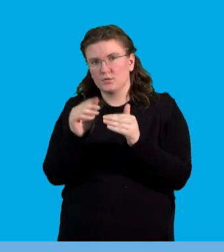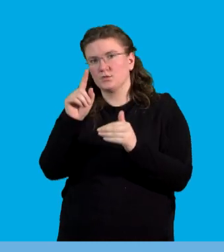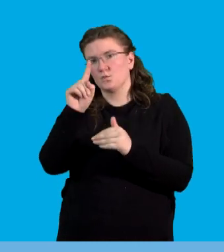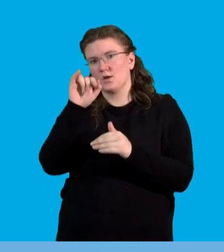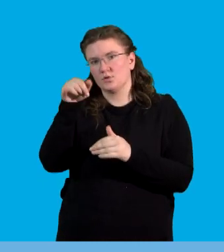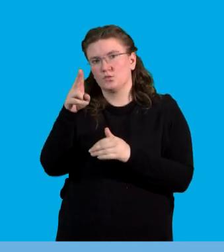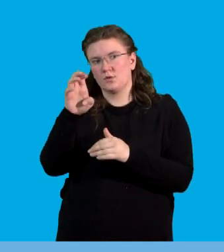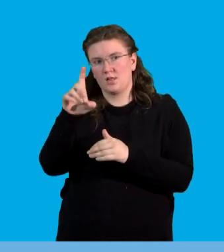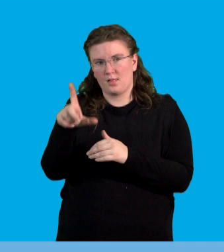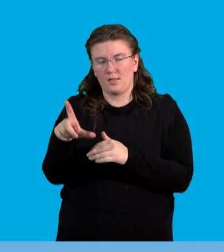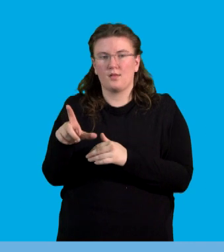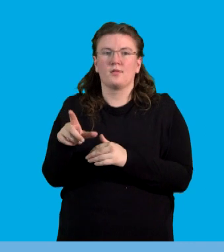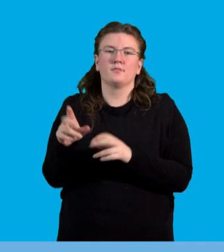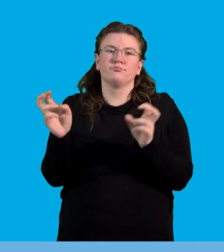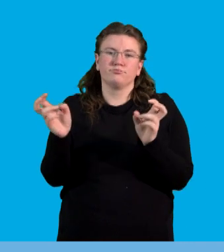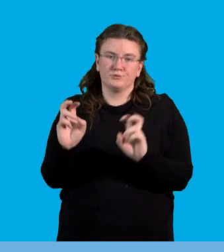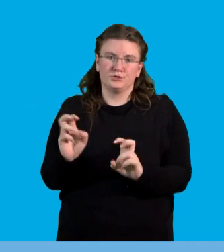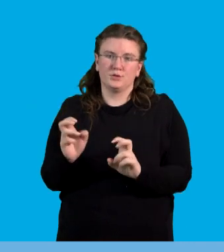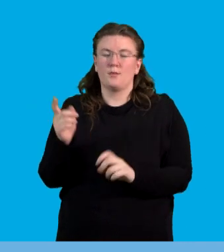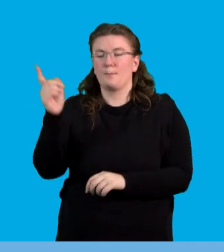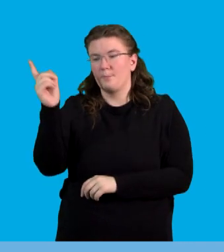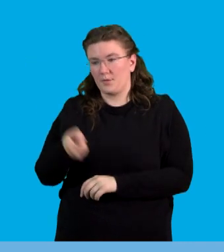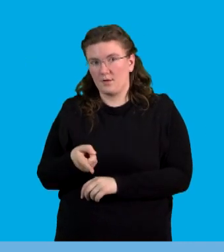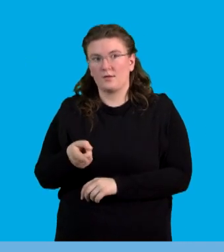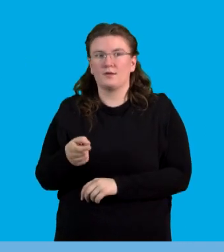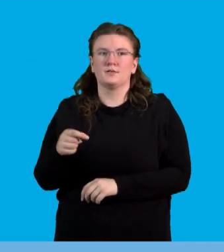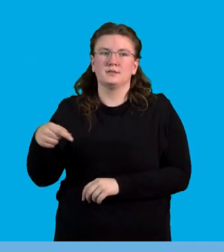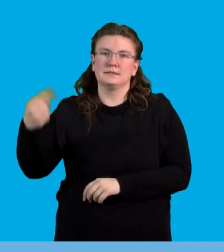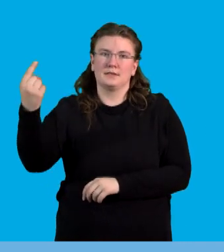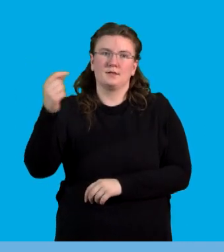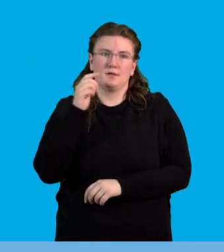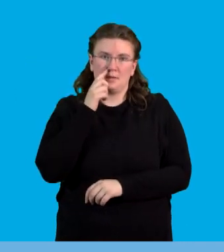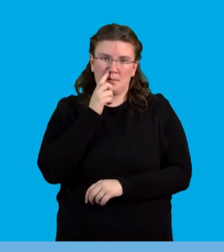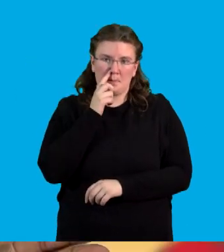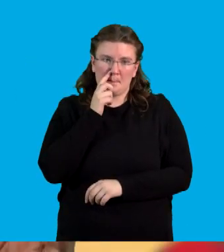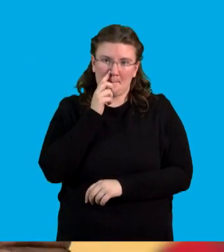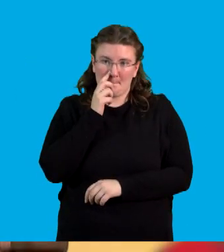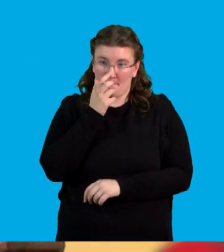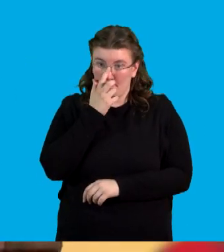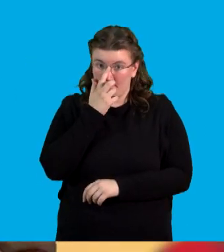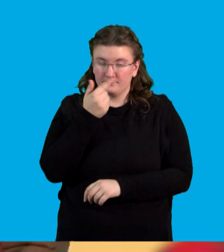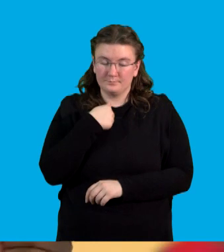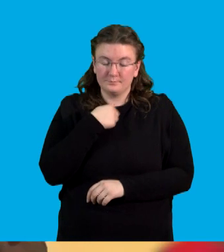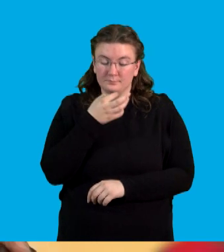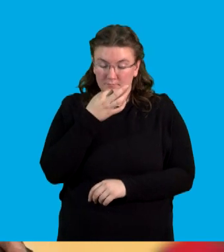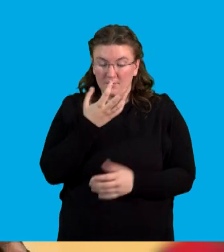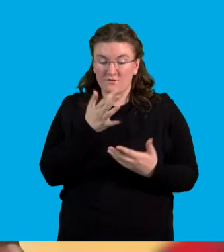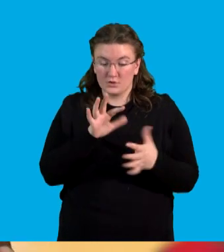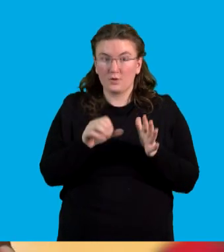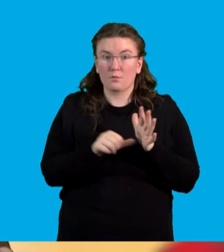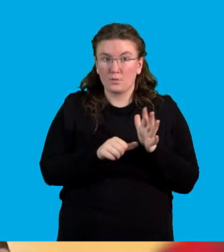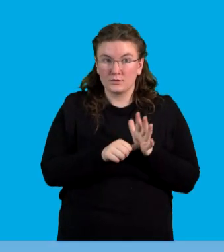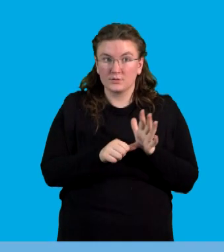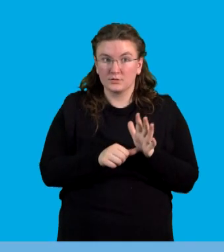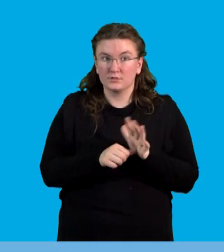transferred or work done per second. 1 unit of joule of energy transferred per second. And as I've said, the